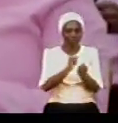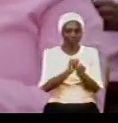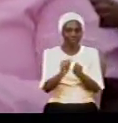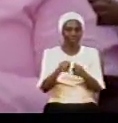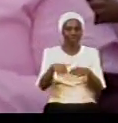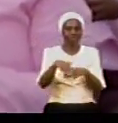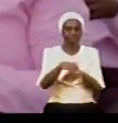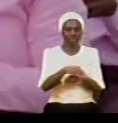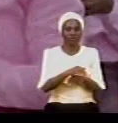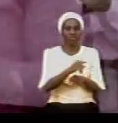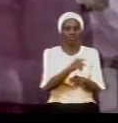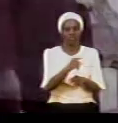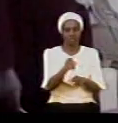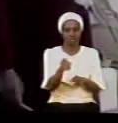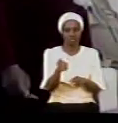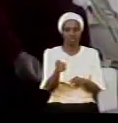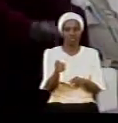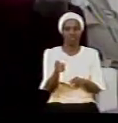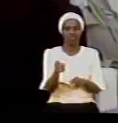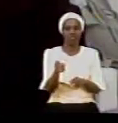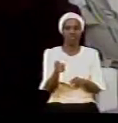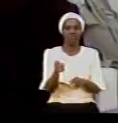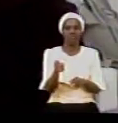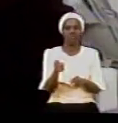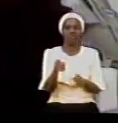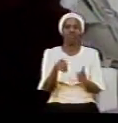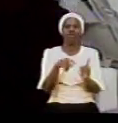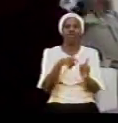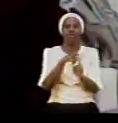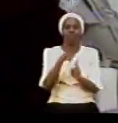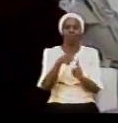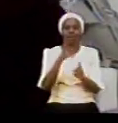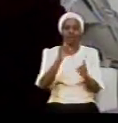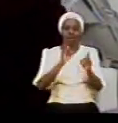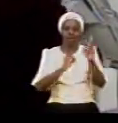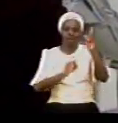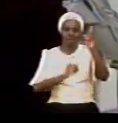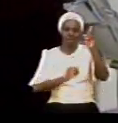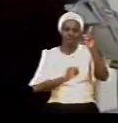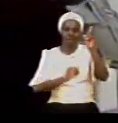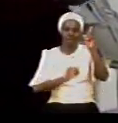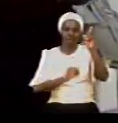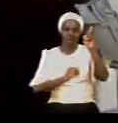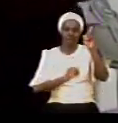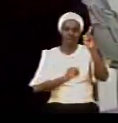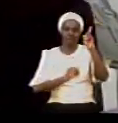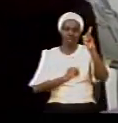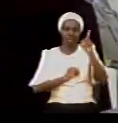When I see the blood.